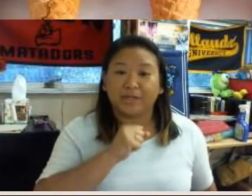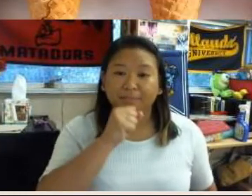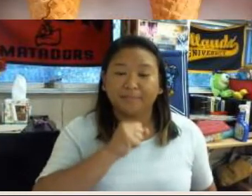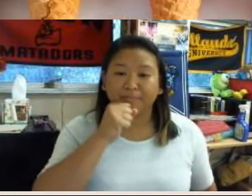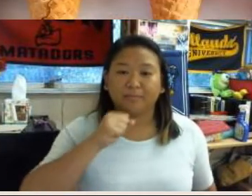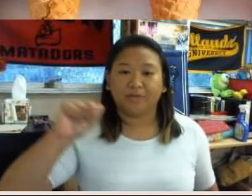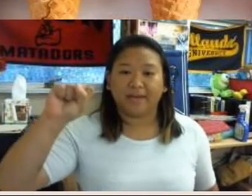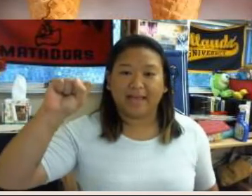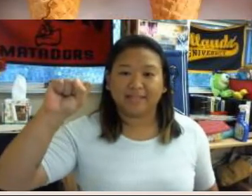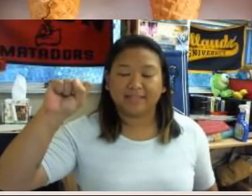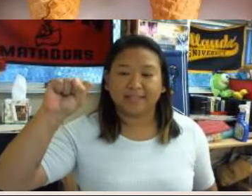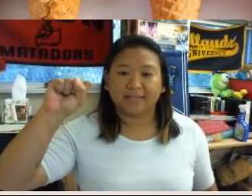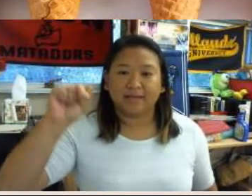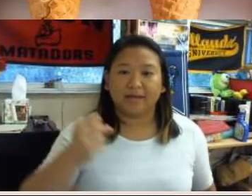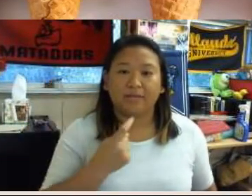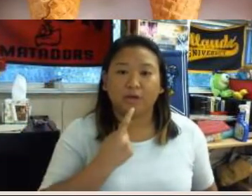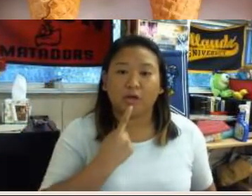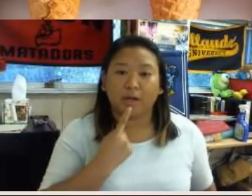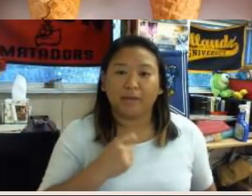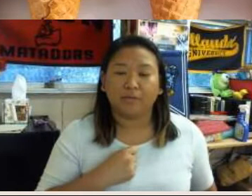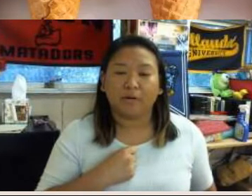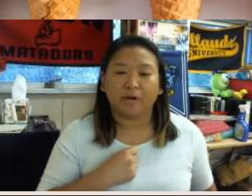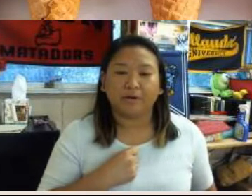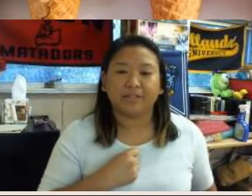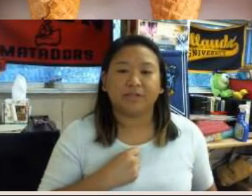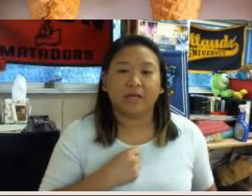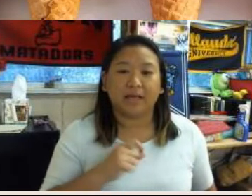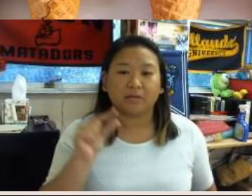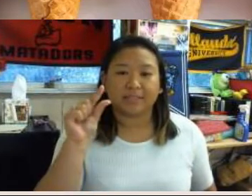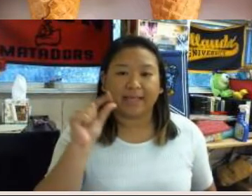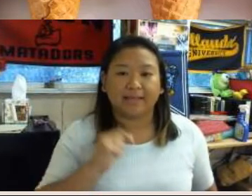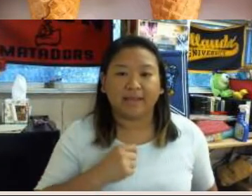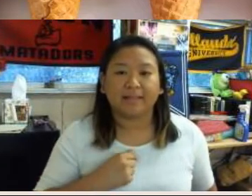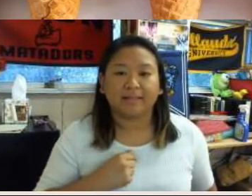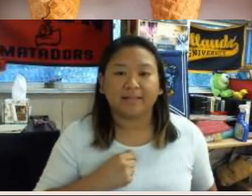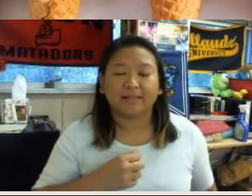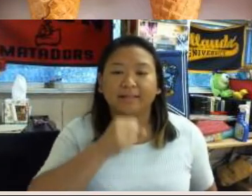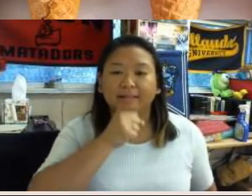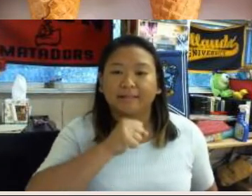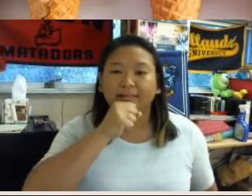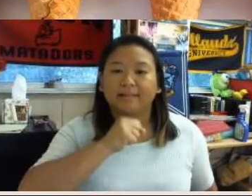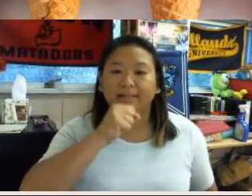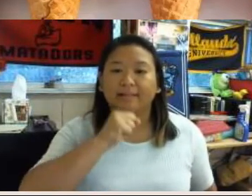Ice cream with an S, and then your non-manual marker is your tongue out slightly.